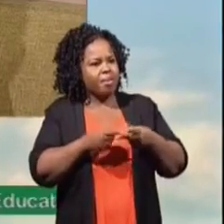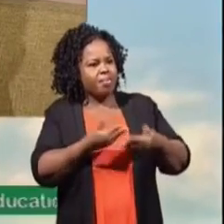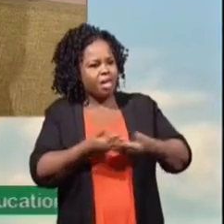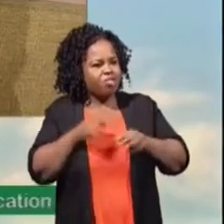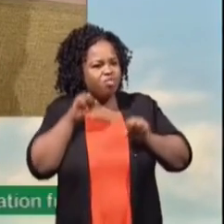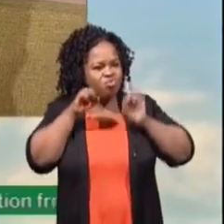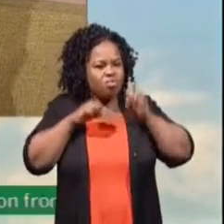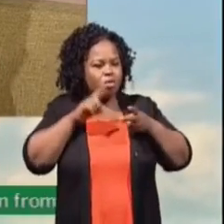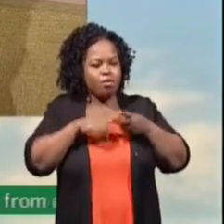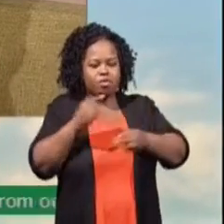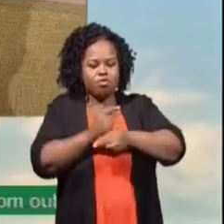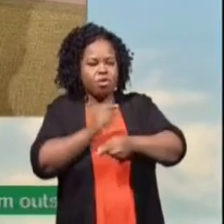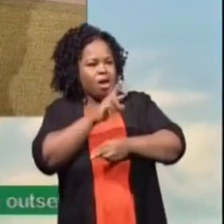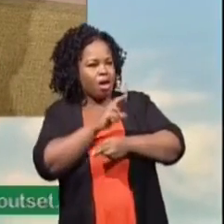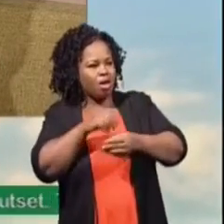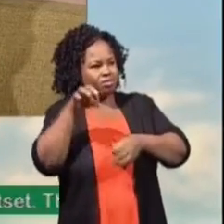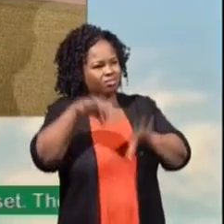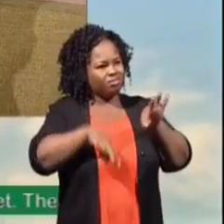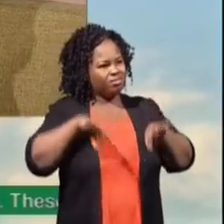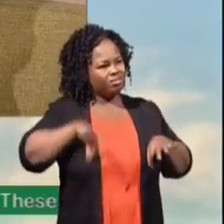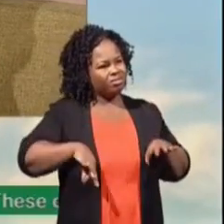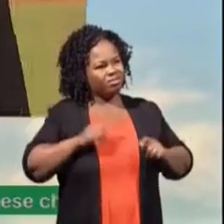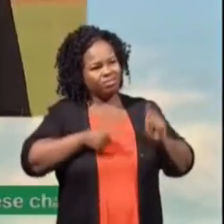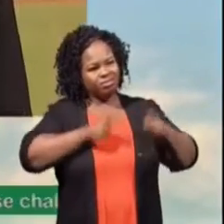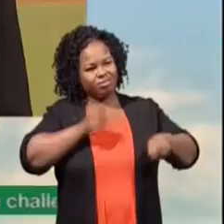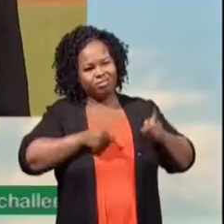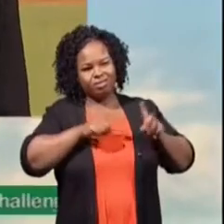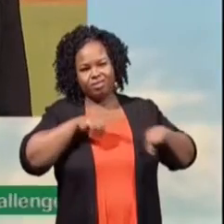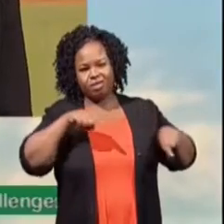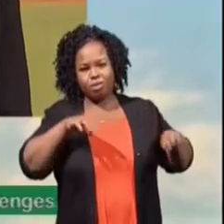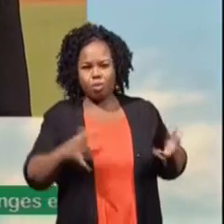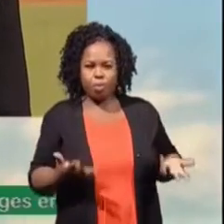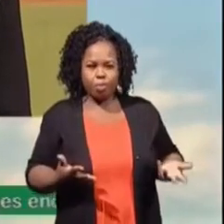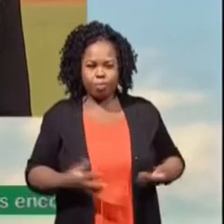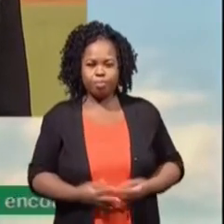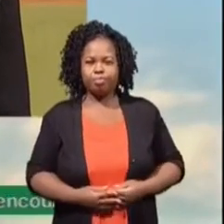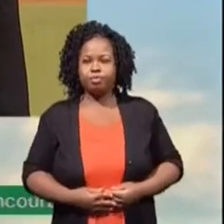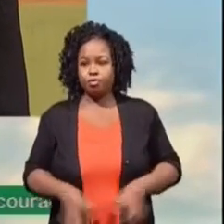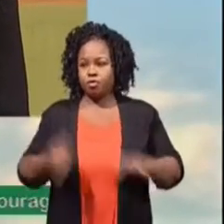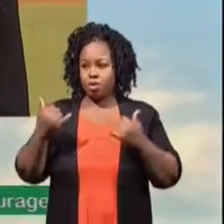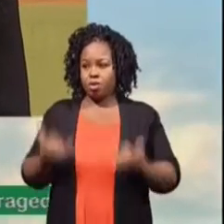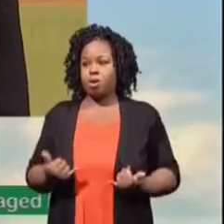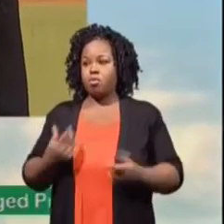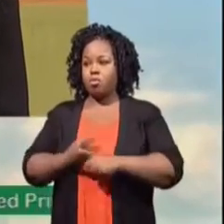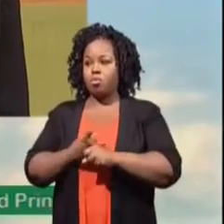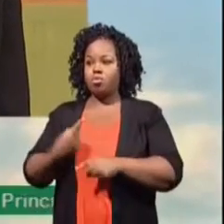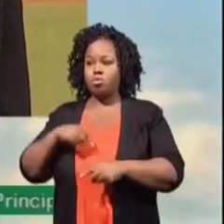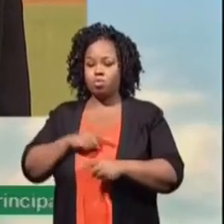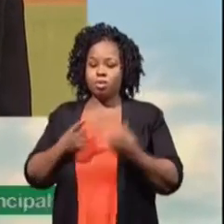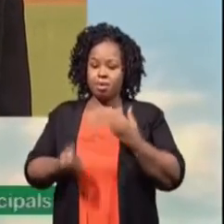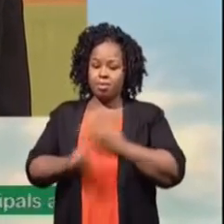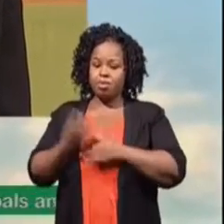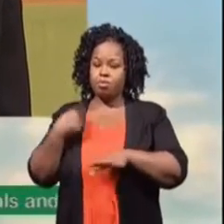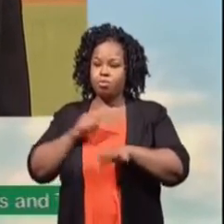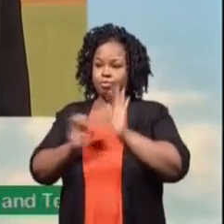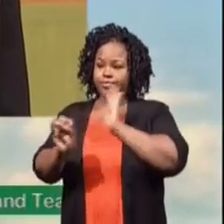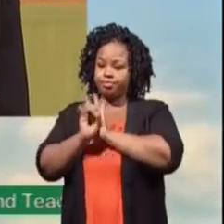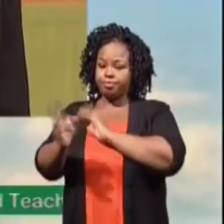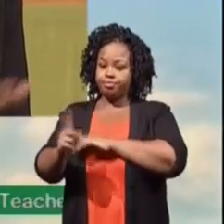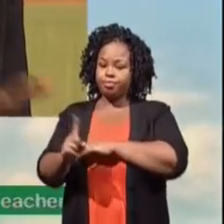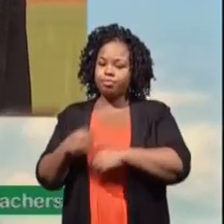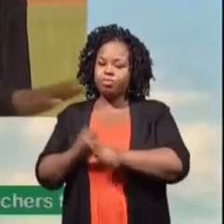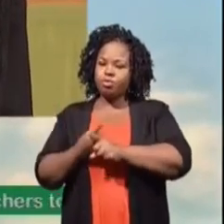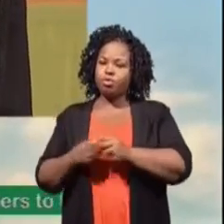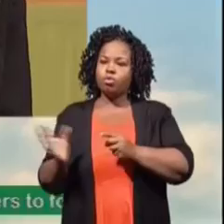oku grade R kuba ne certain amount ayitholayo. Okwamanje siswami through field work research, mm-hmm. what we've identified is that